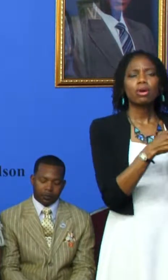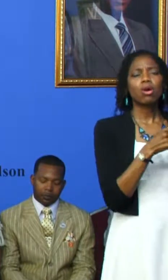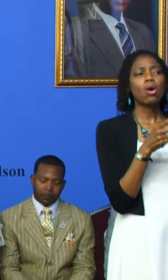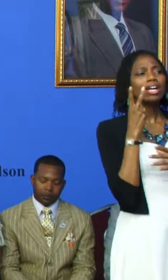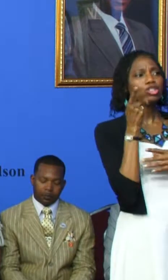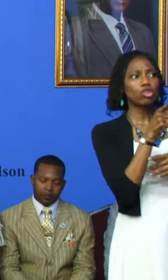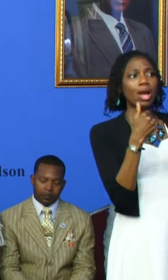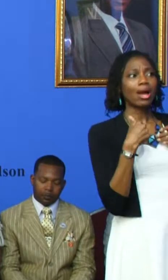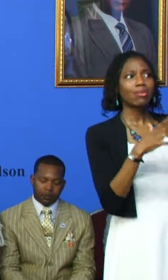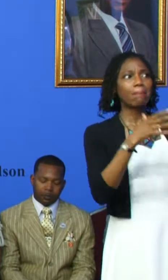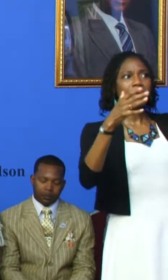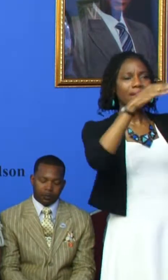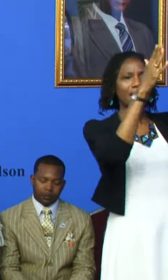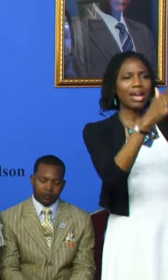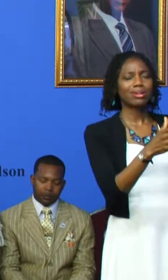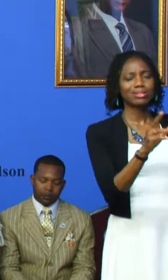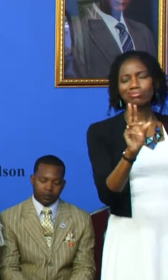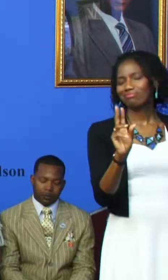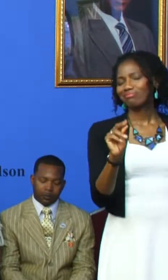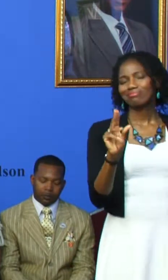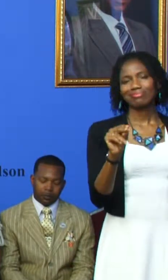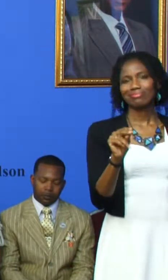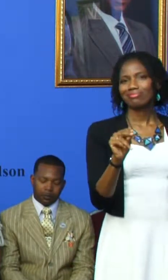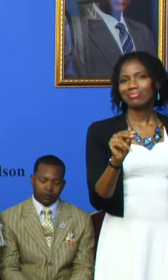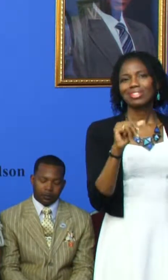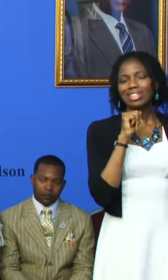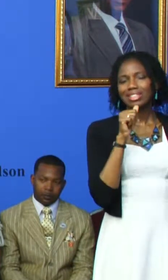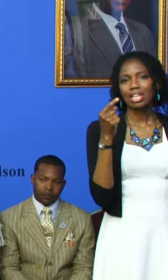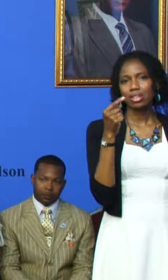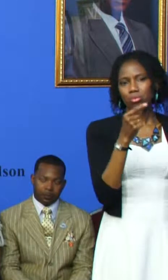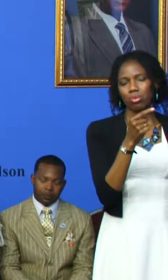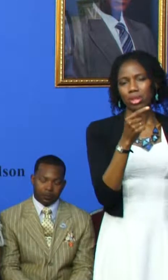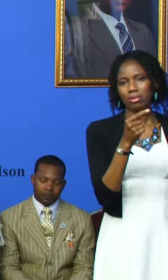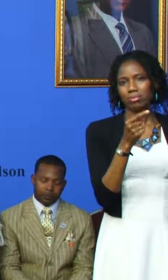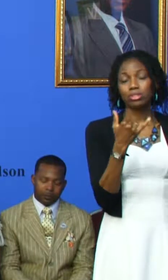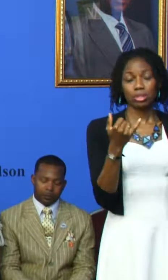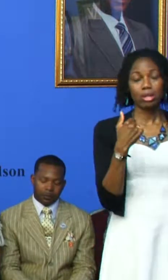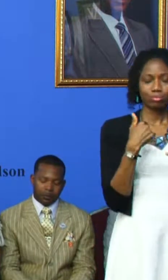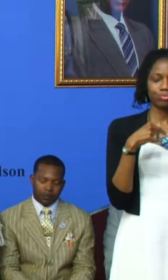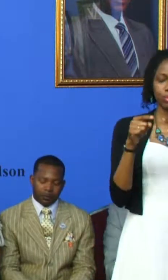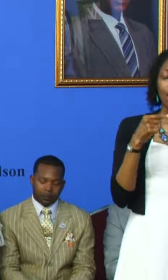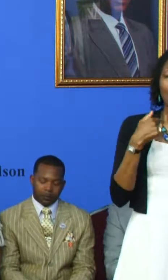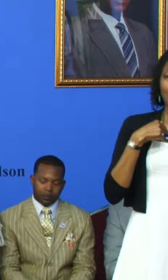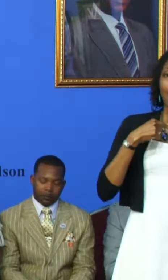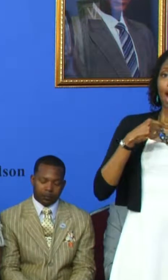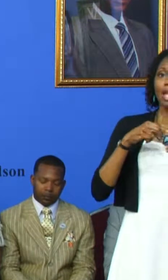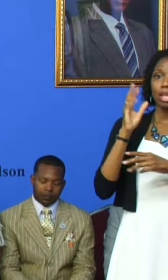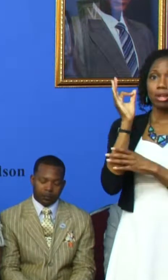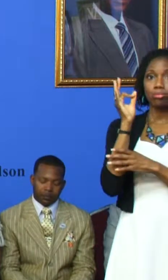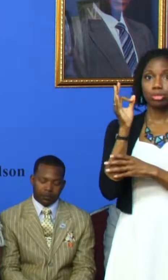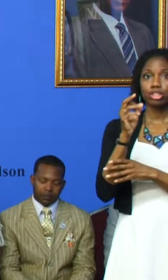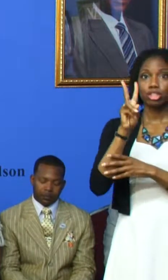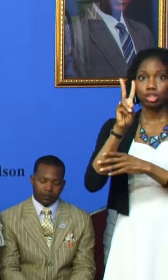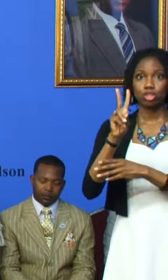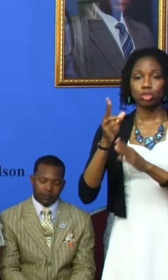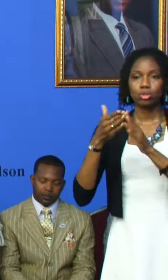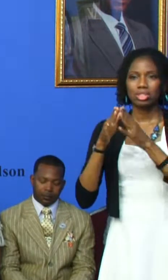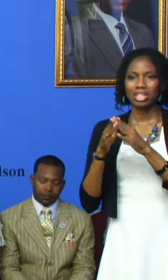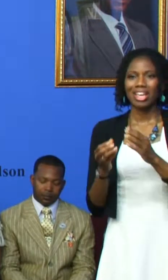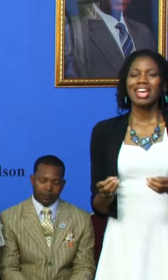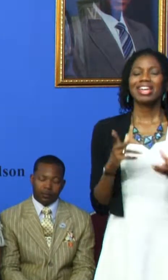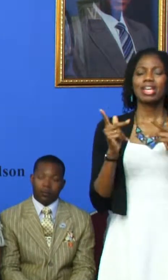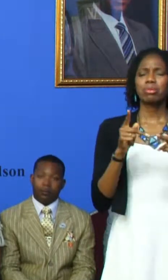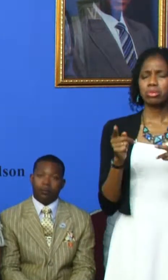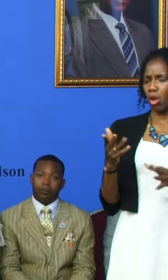I'm going out preaching this weekend to two cities, like I said. Preacher tell you, Doc, let me show you my office. Let me show you